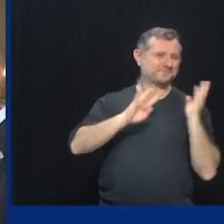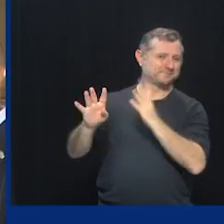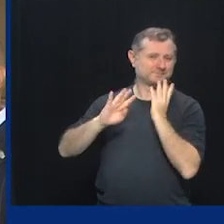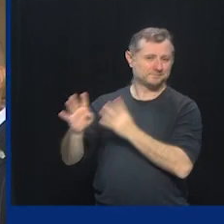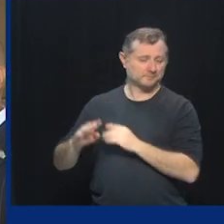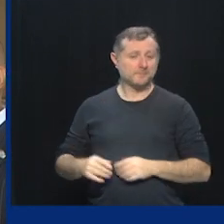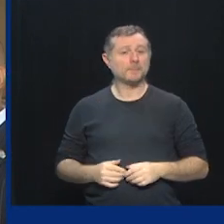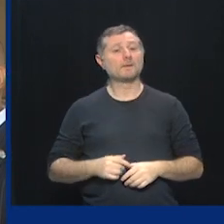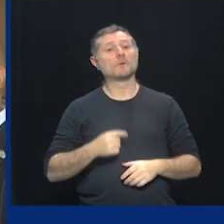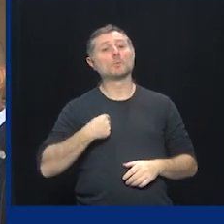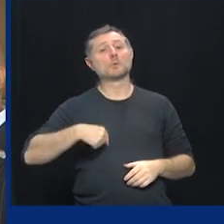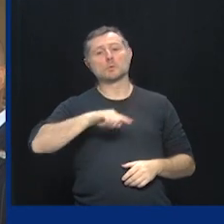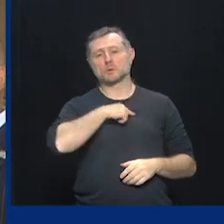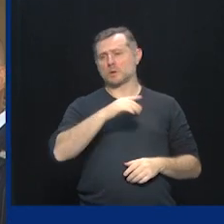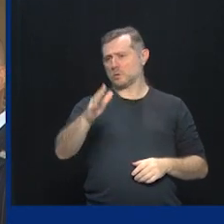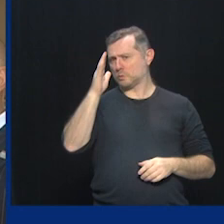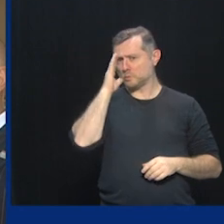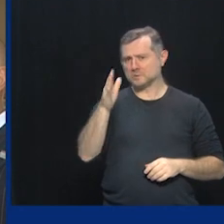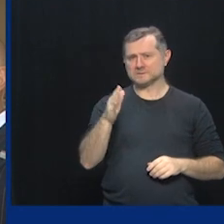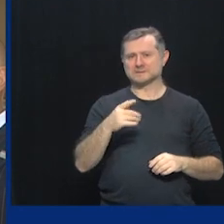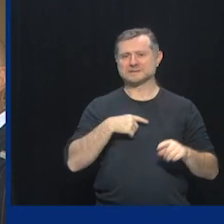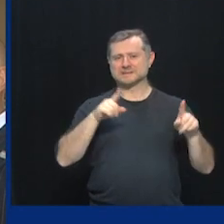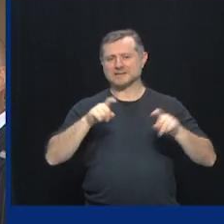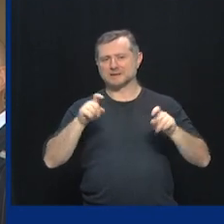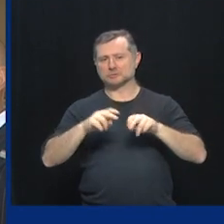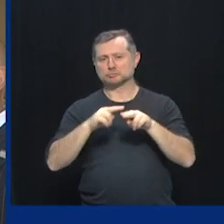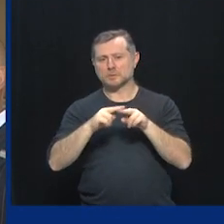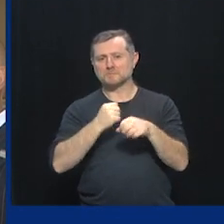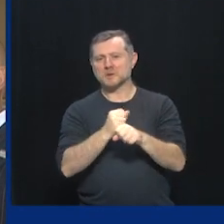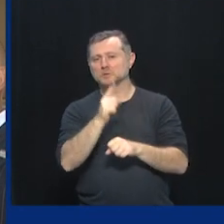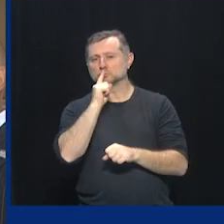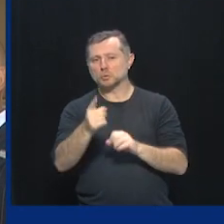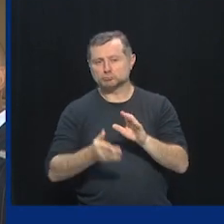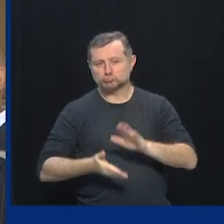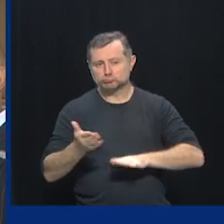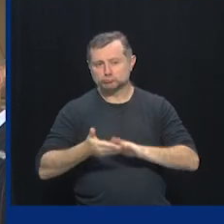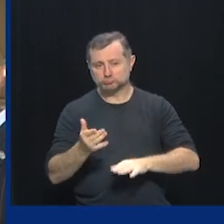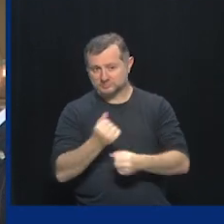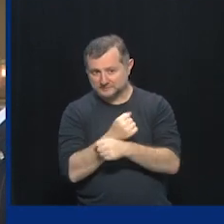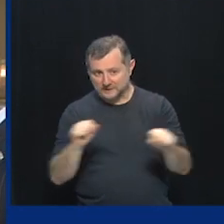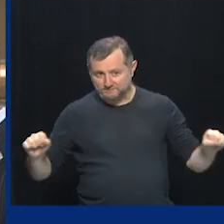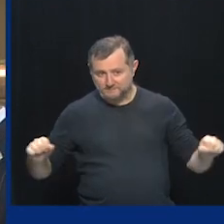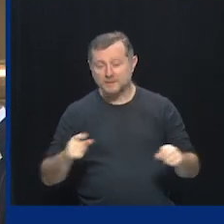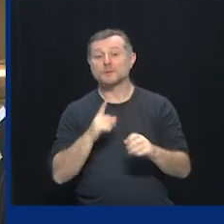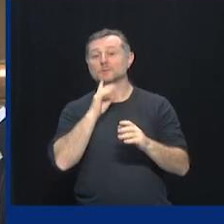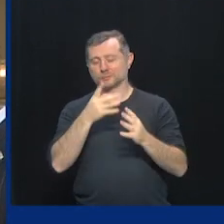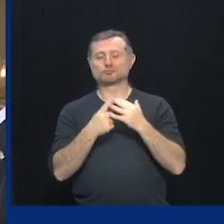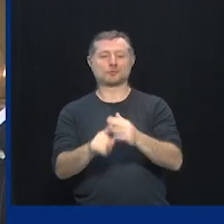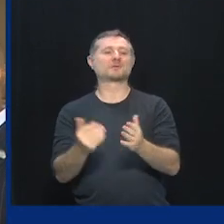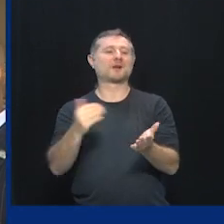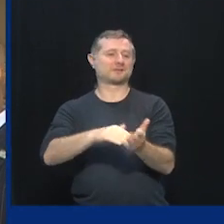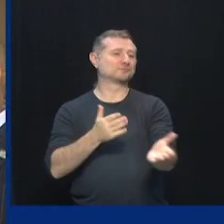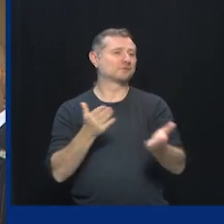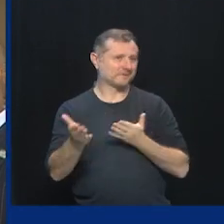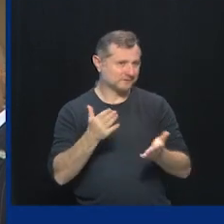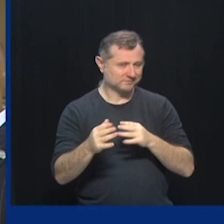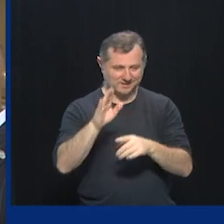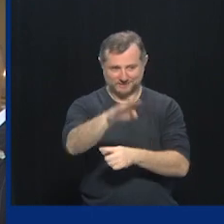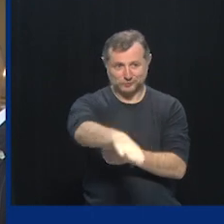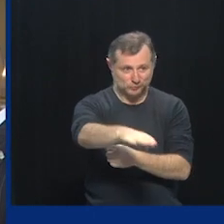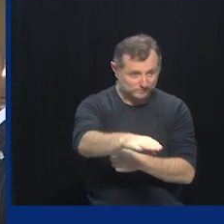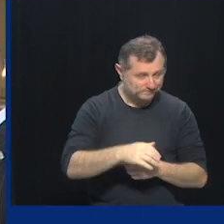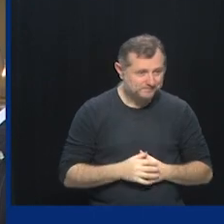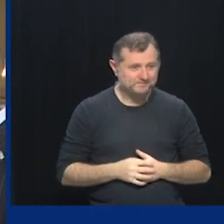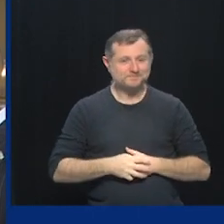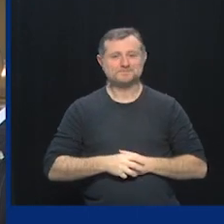we'll put new ballast, we'll run test trains, and we'll make sure it's safe to restore service this afternoon. And while trains on the Oyster Bay are running Locust